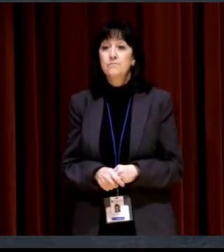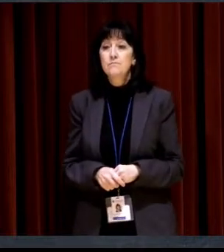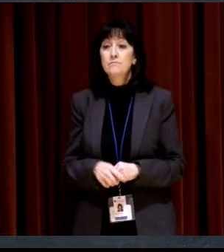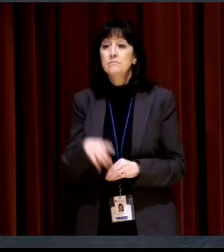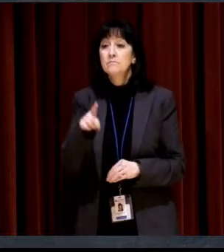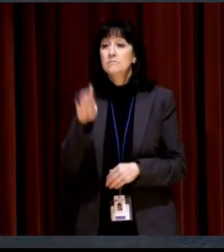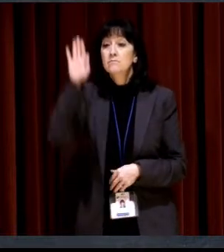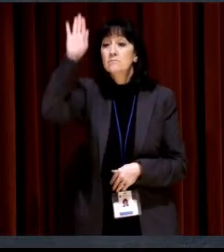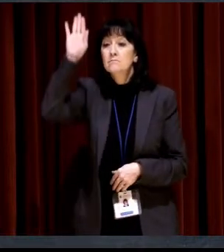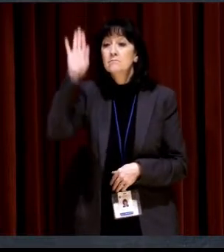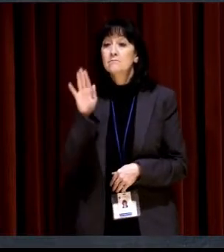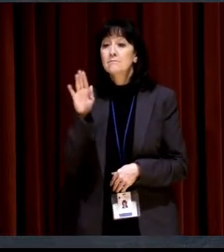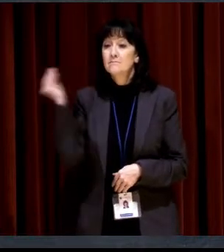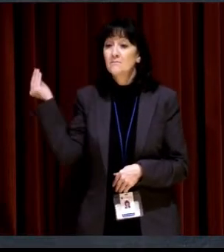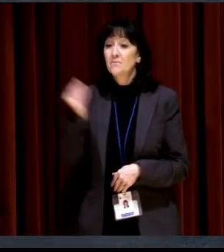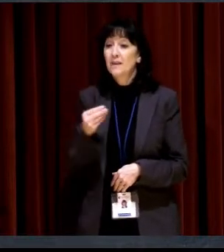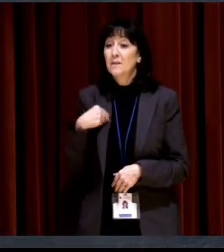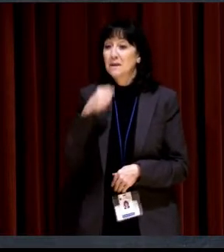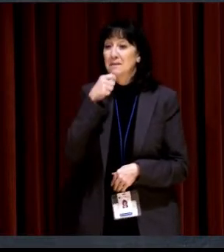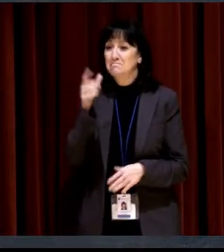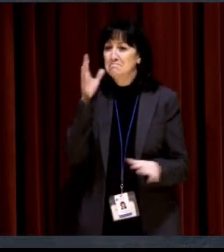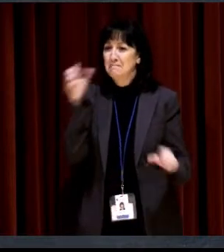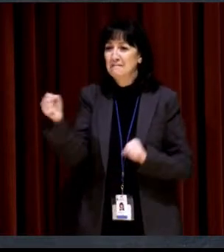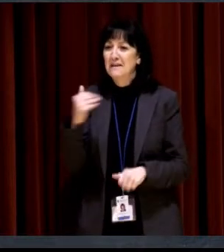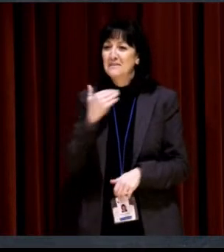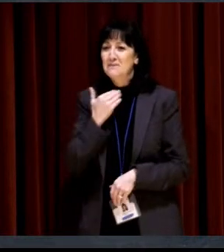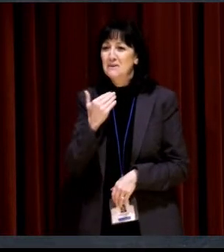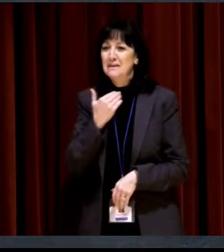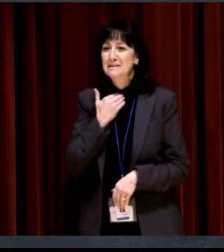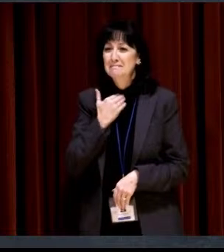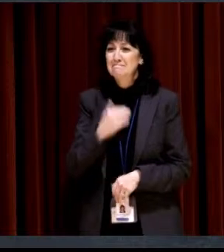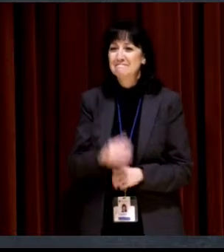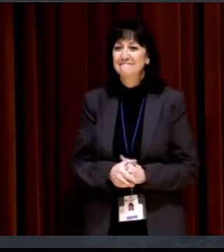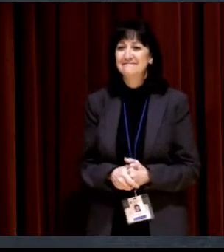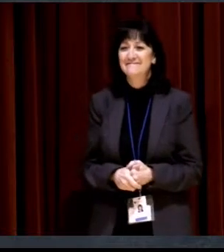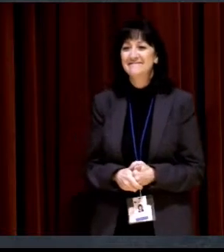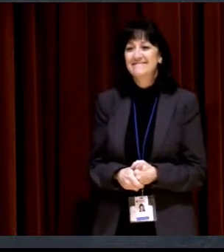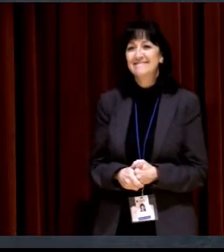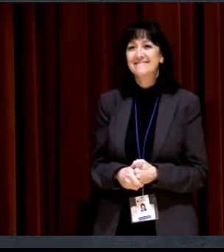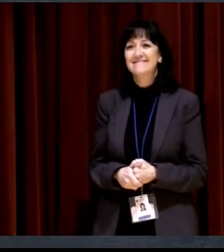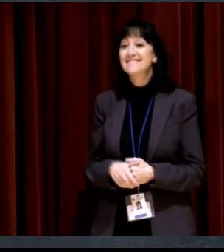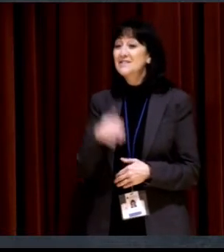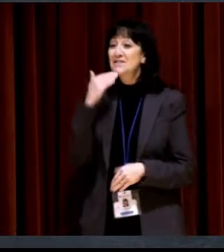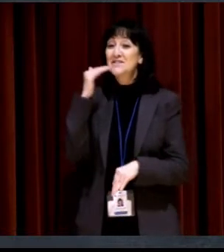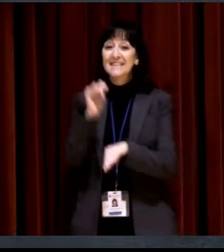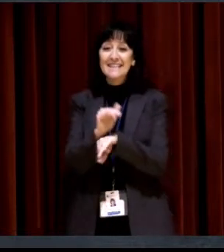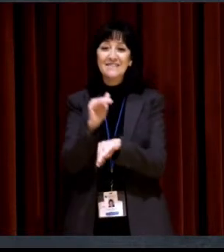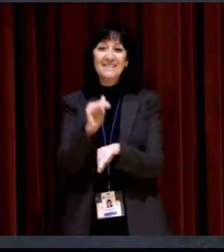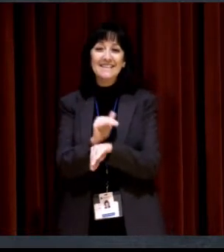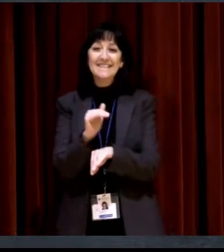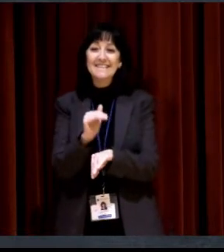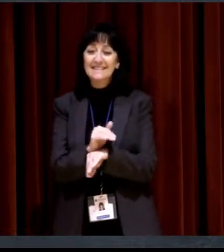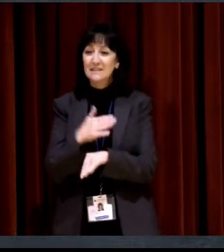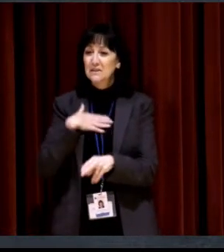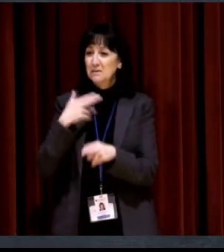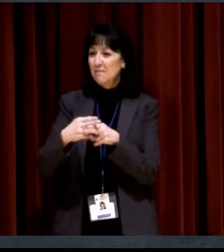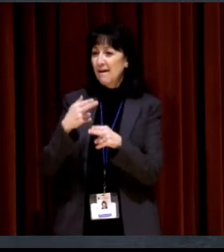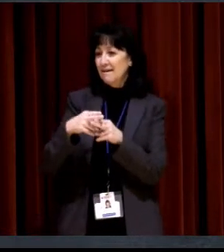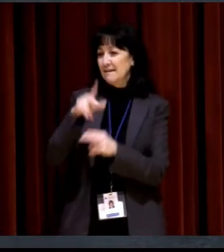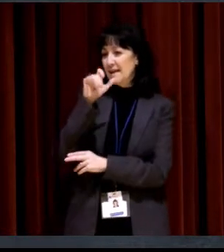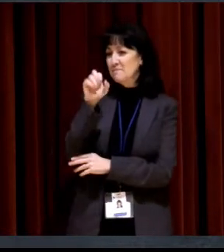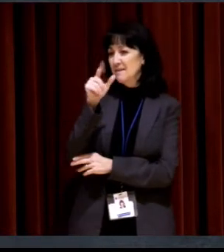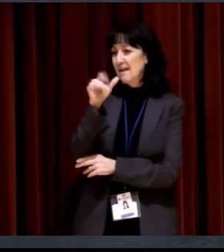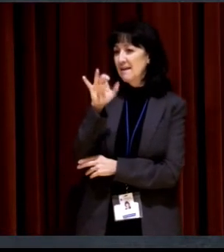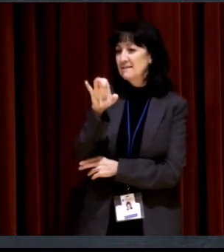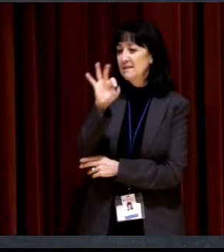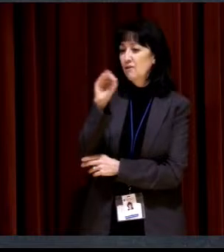Do I need a mic? Yes. Just for the folks on the live stream. Oh, okay. Good evening. My name is Leslie Footman.